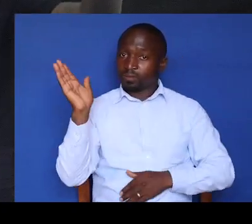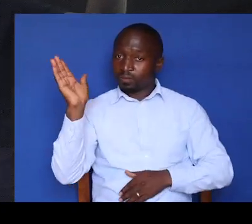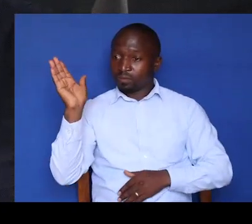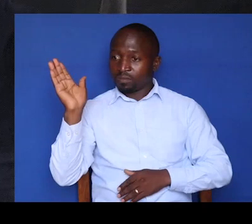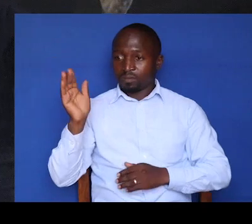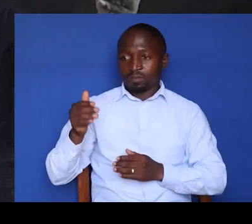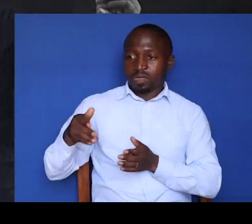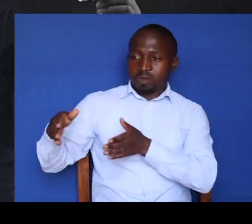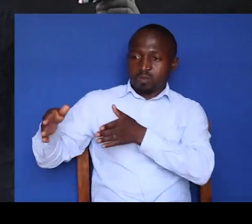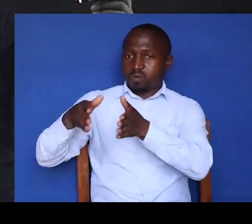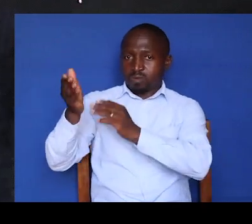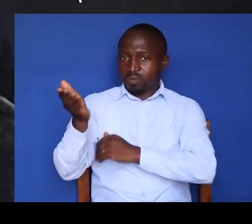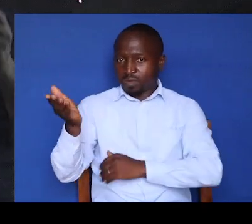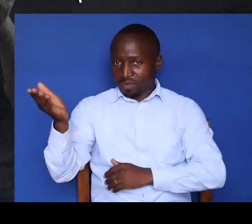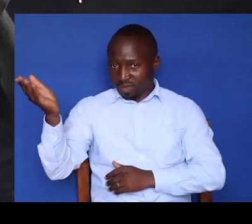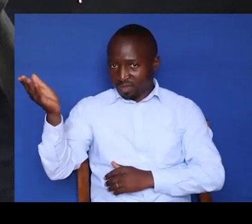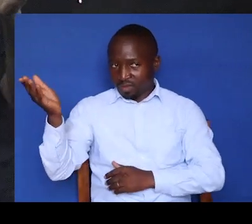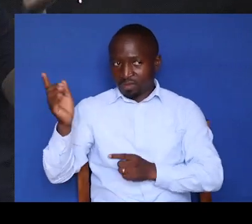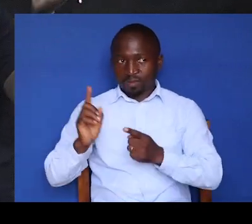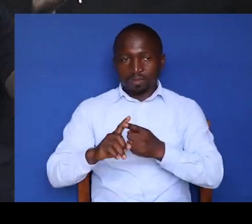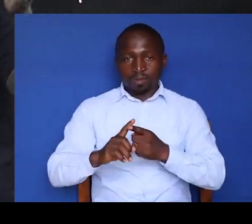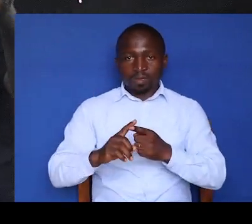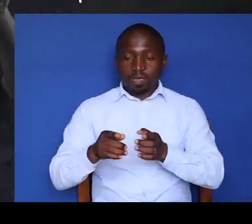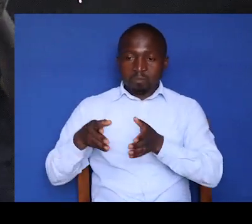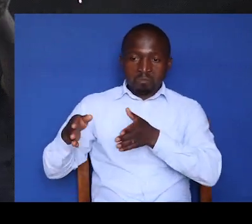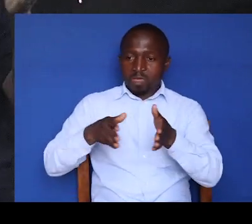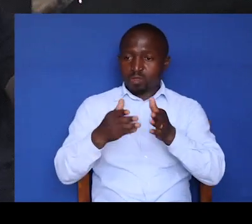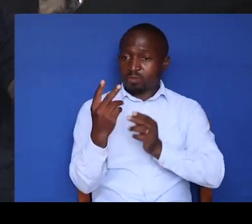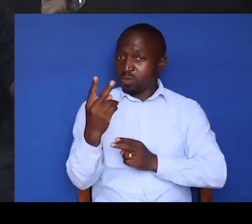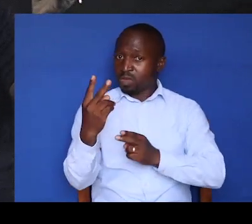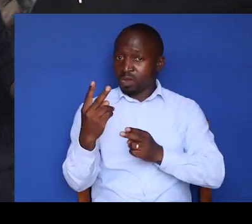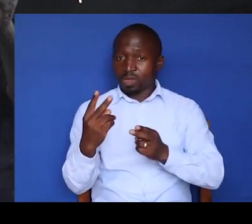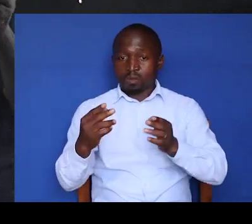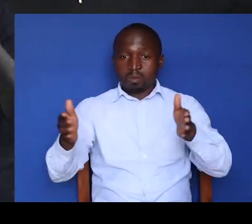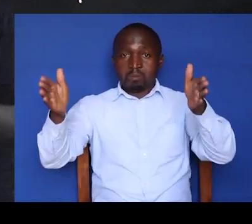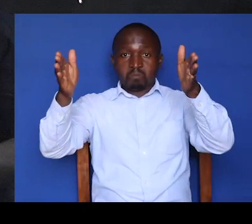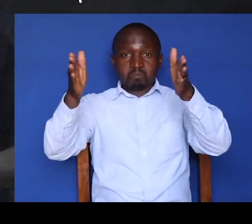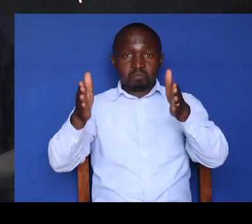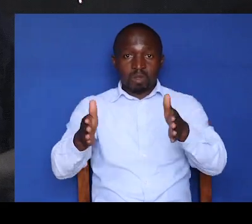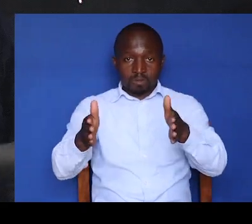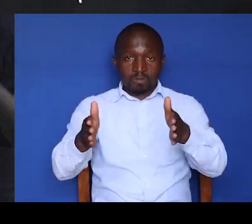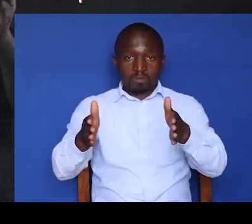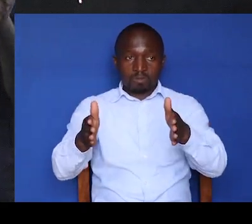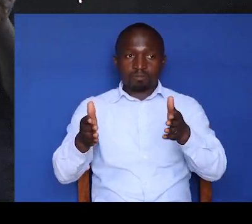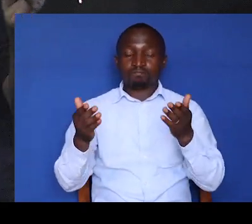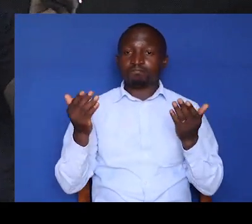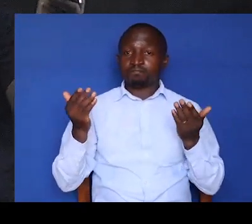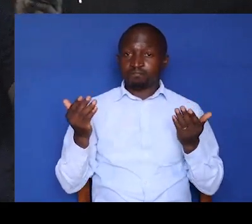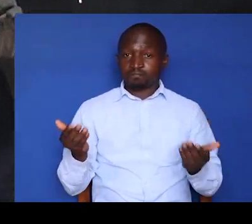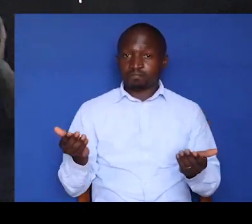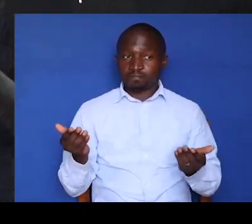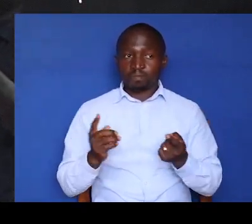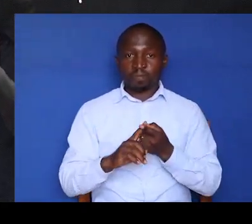another river. The two lie adjacently to one another, but they